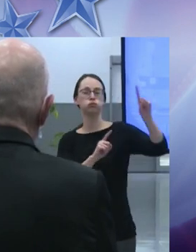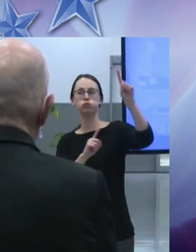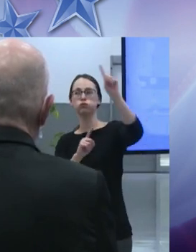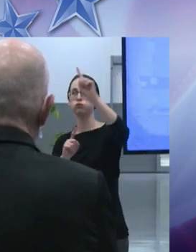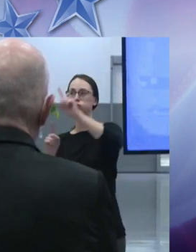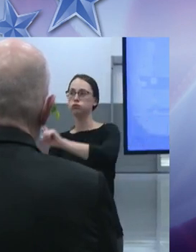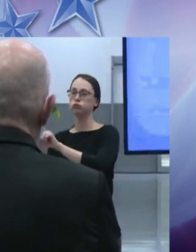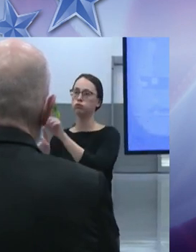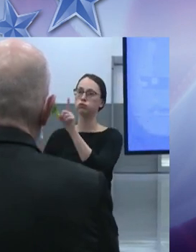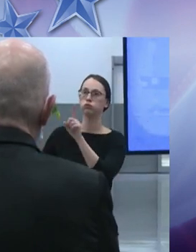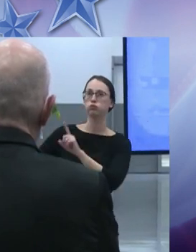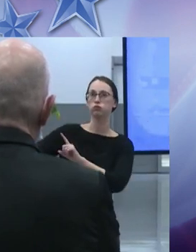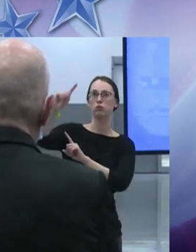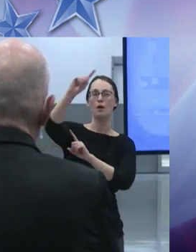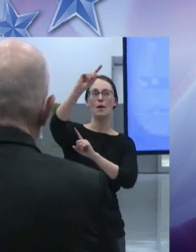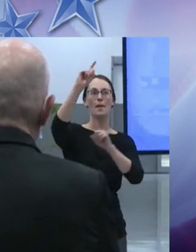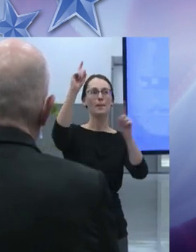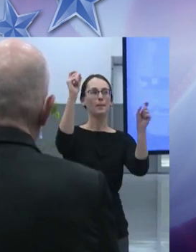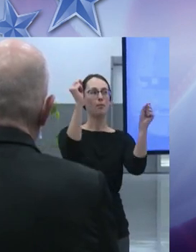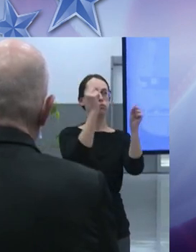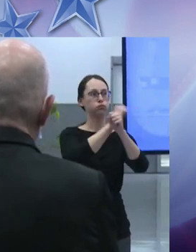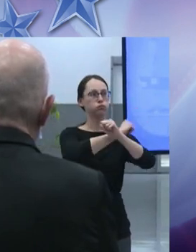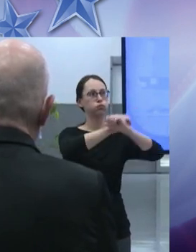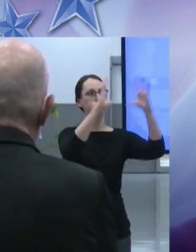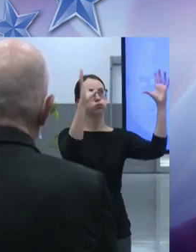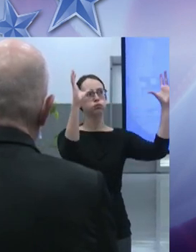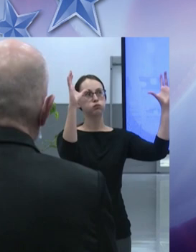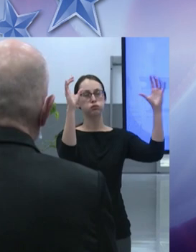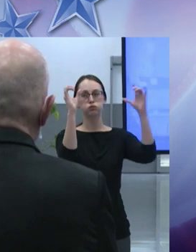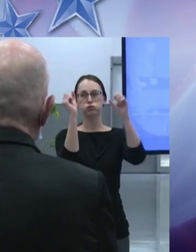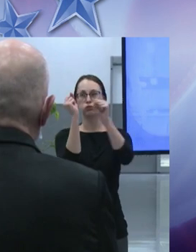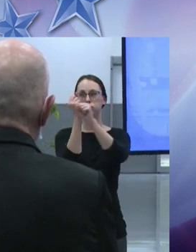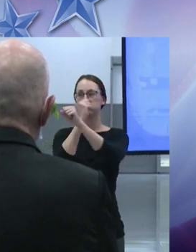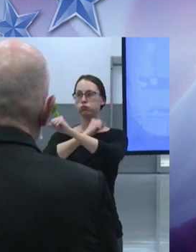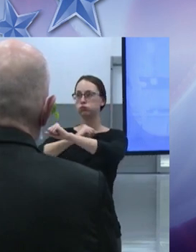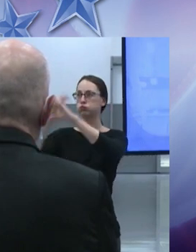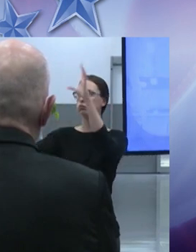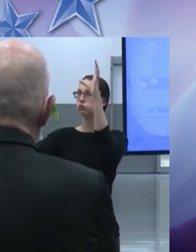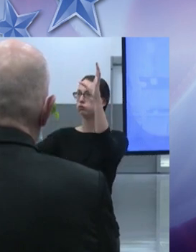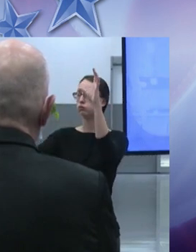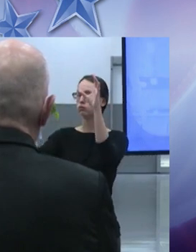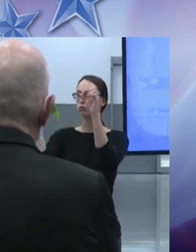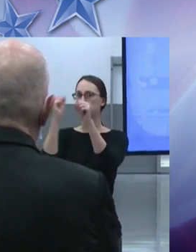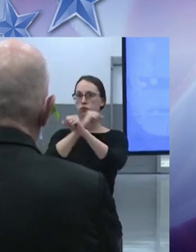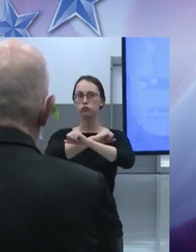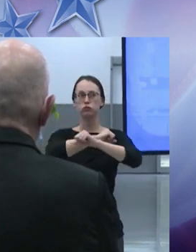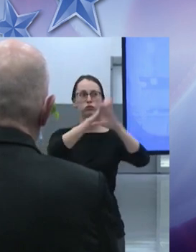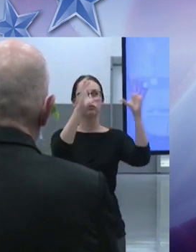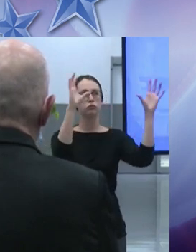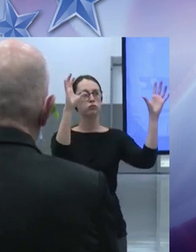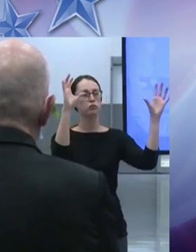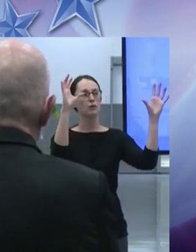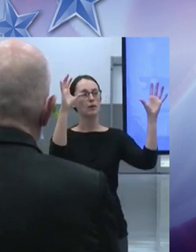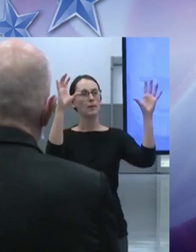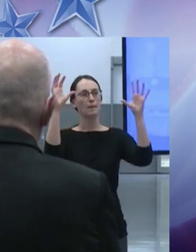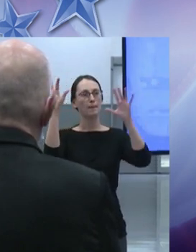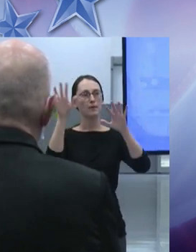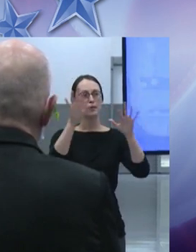glare the bombs bursting in air